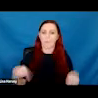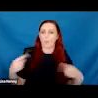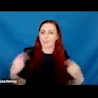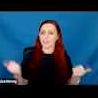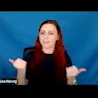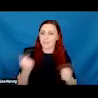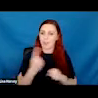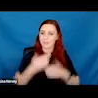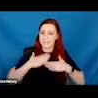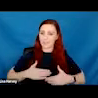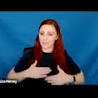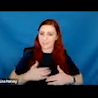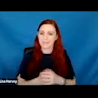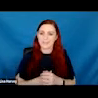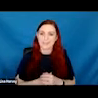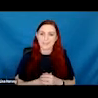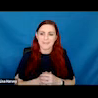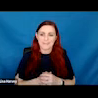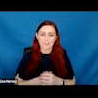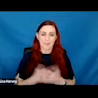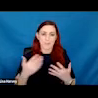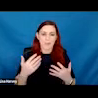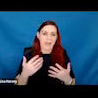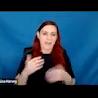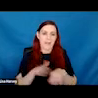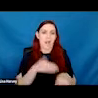because I spend a lot of time talking about toilets.